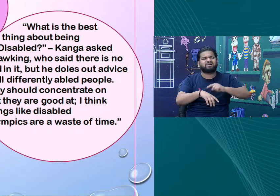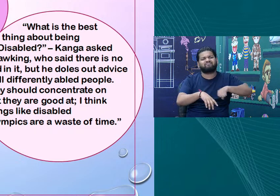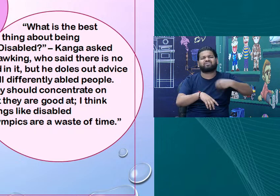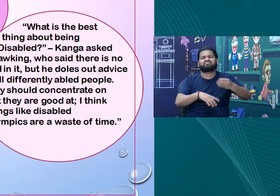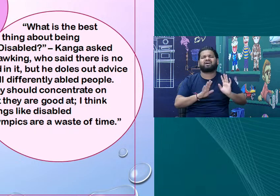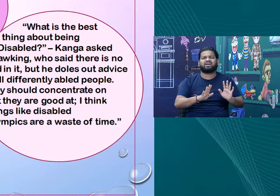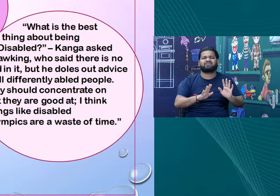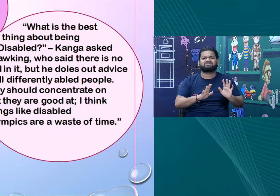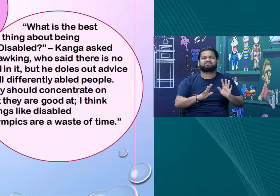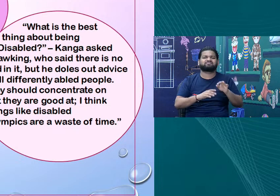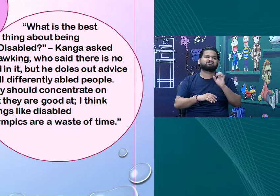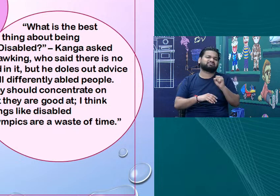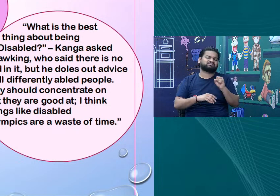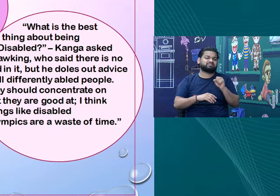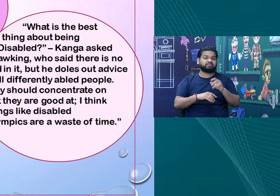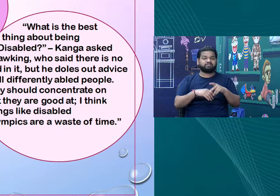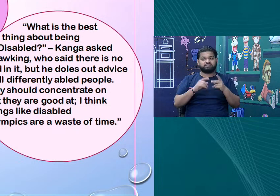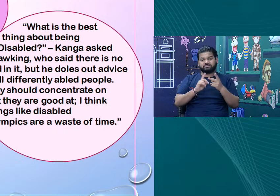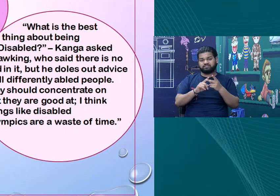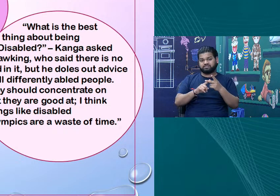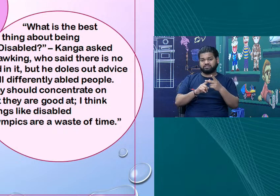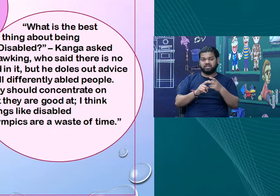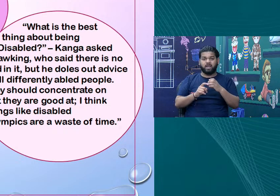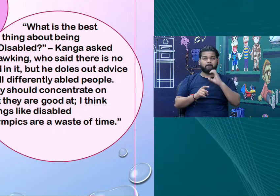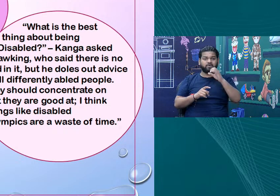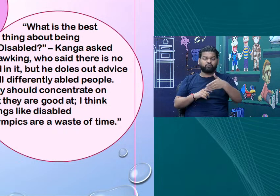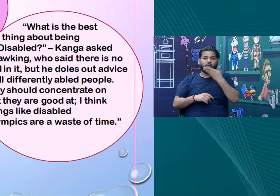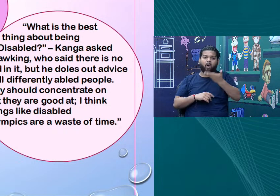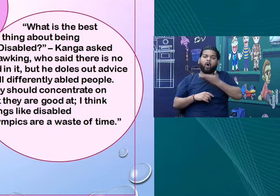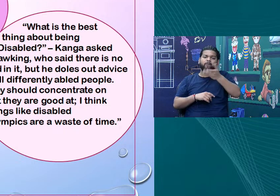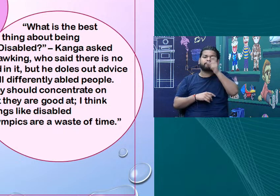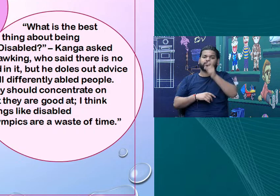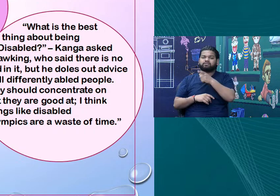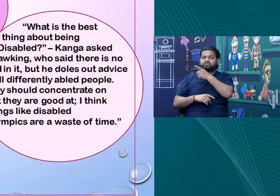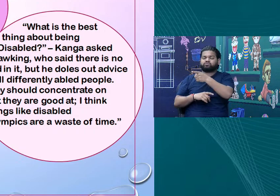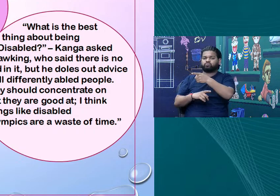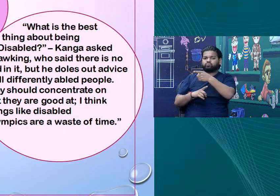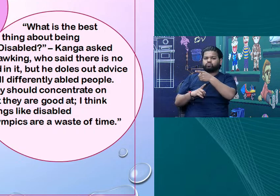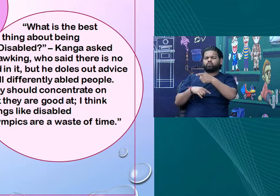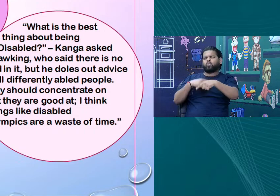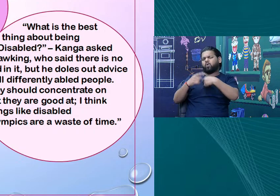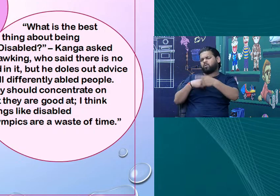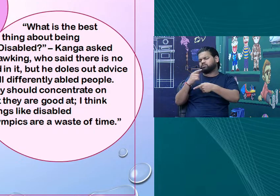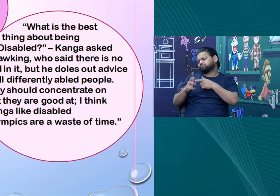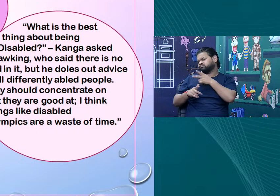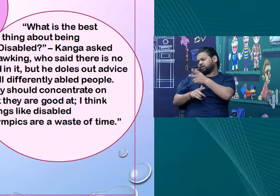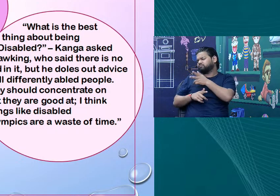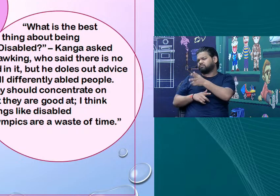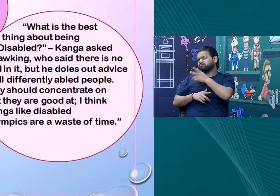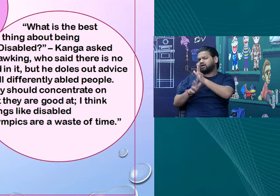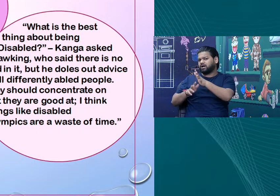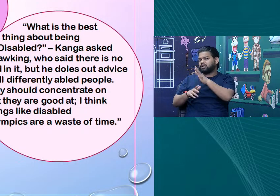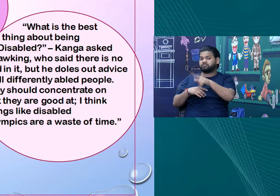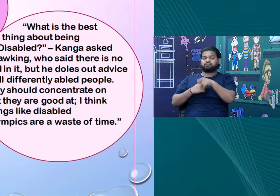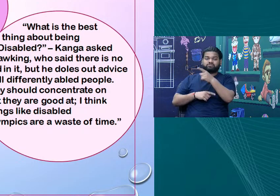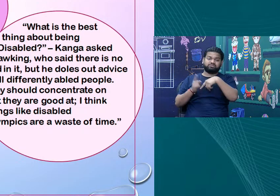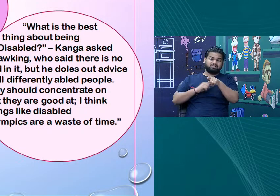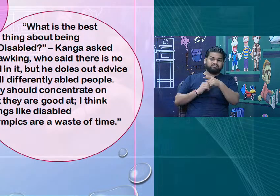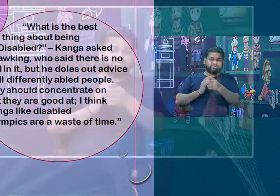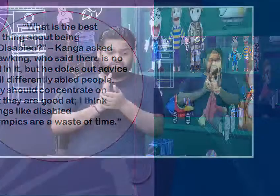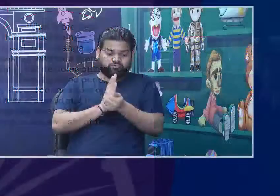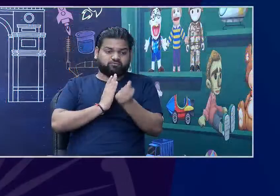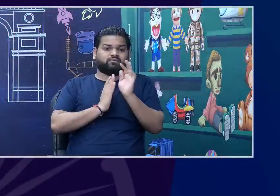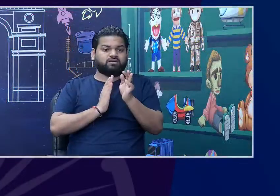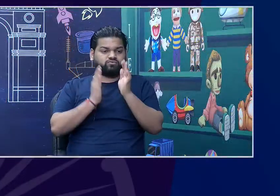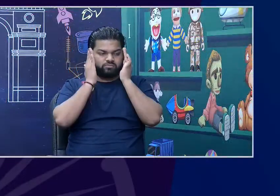I think he talked about his core strength. Yes. And tells everybody to keep it in your mind. Yes. And focus on the same. True.